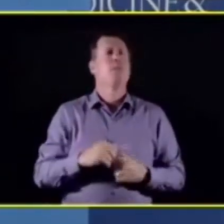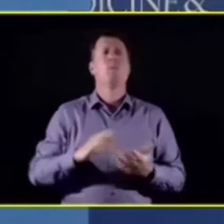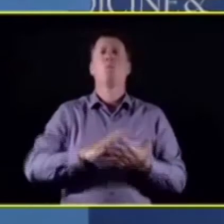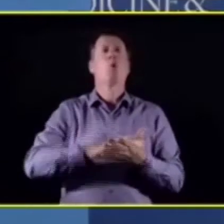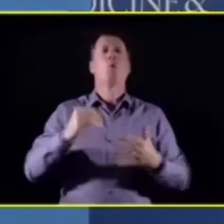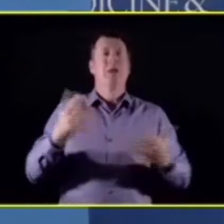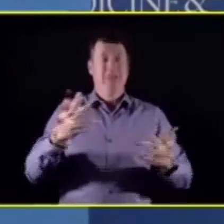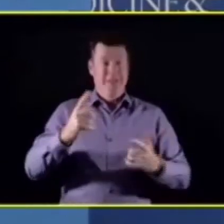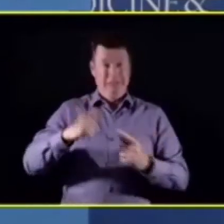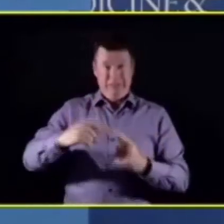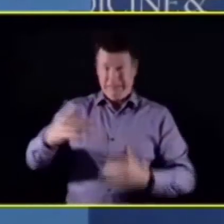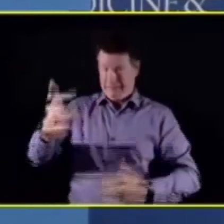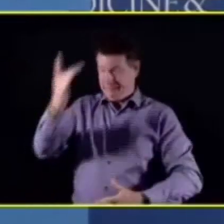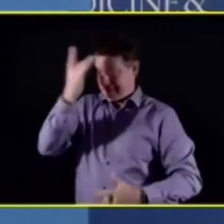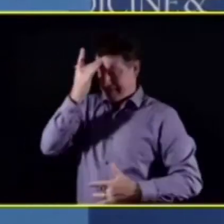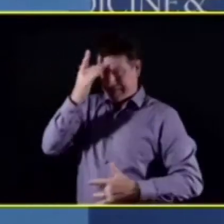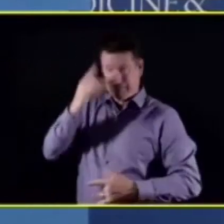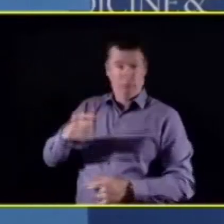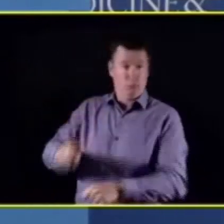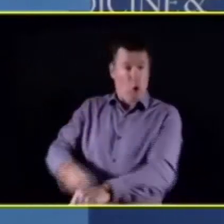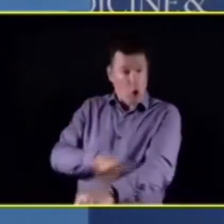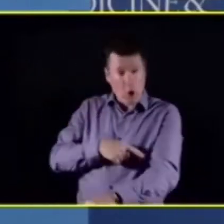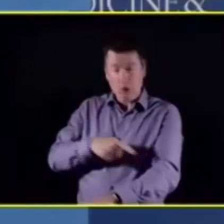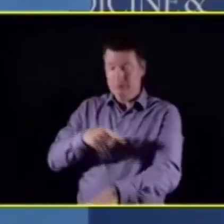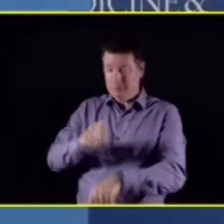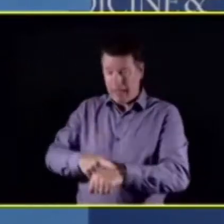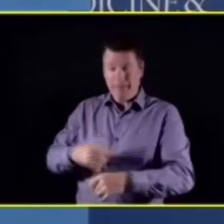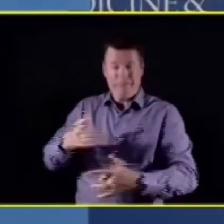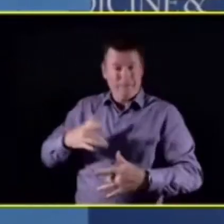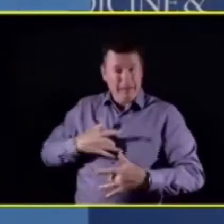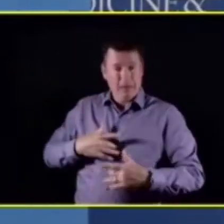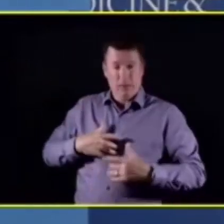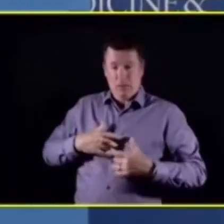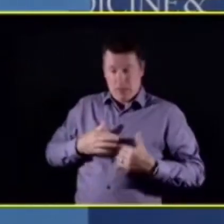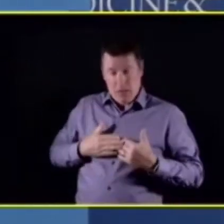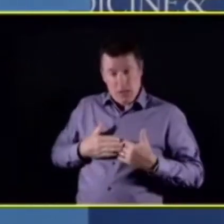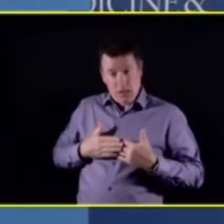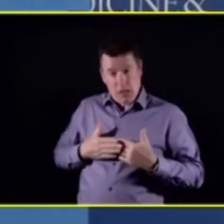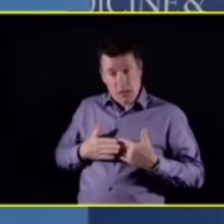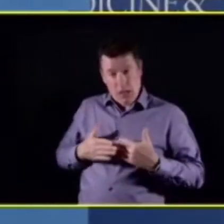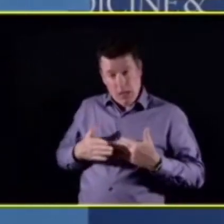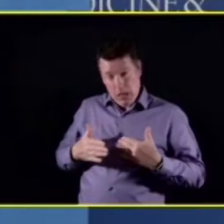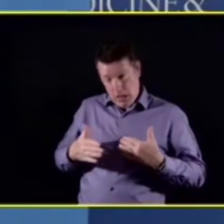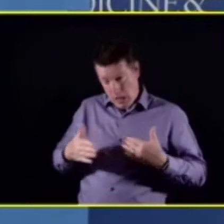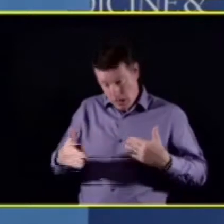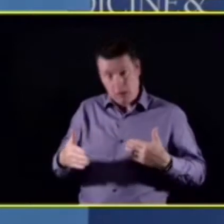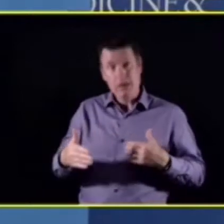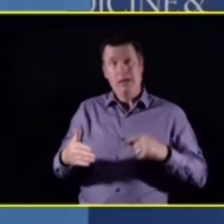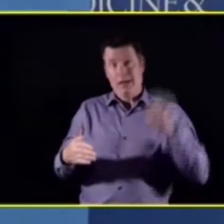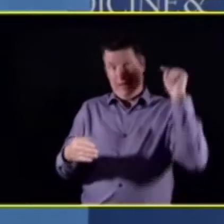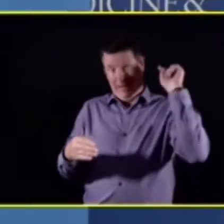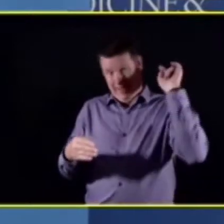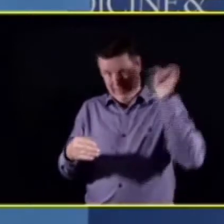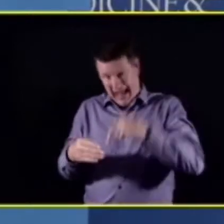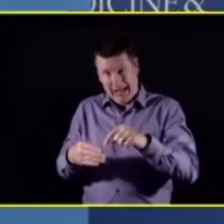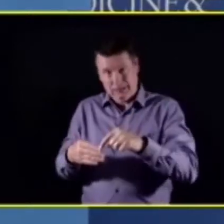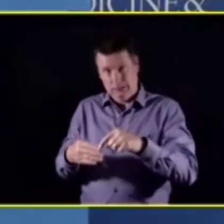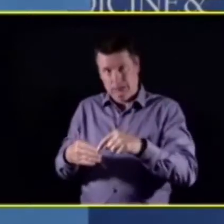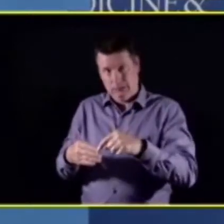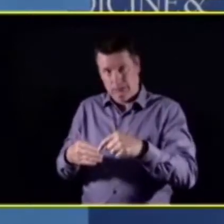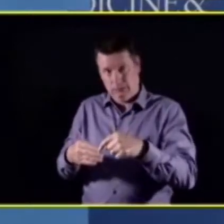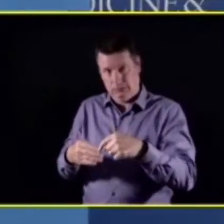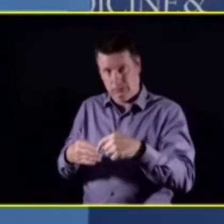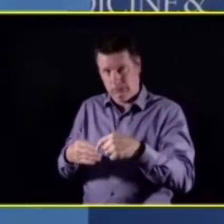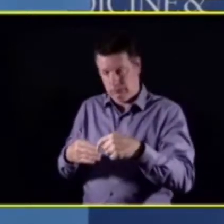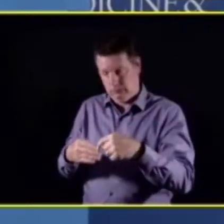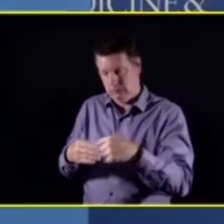necessary PPE, other things, we've been able to be patient and take the time. And with that, we've seen a lot of patients make it